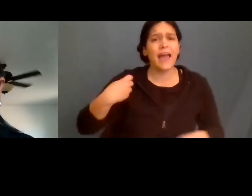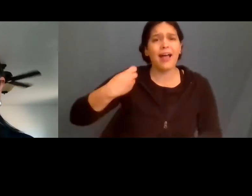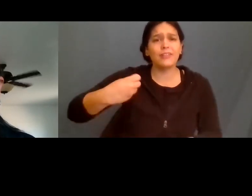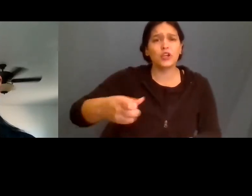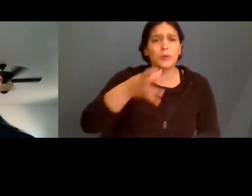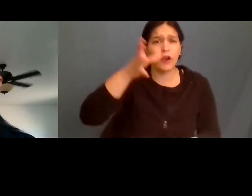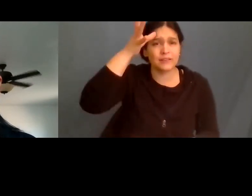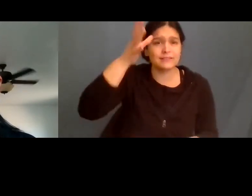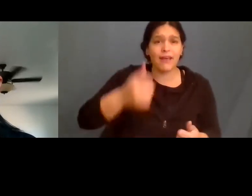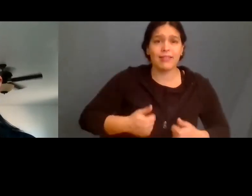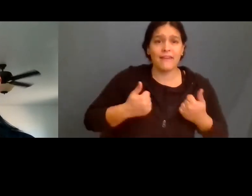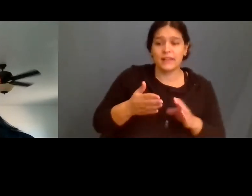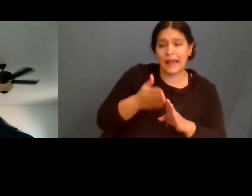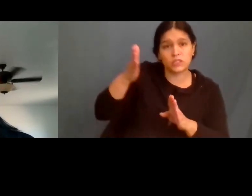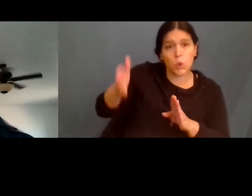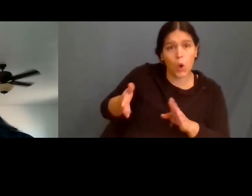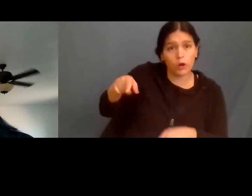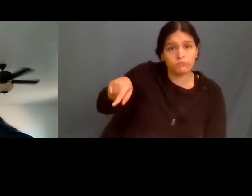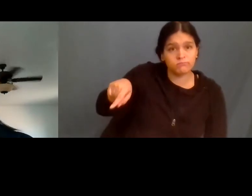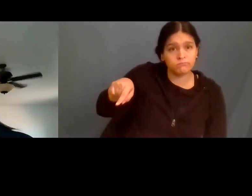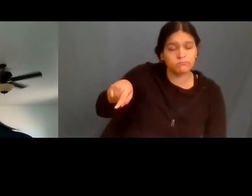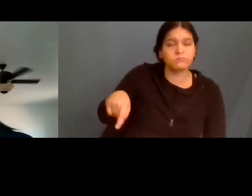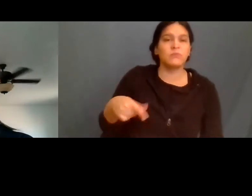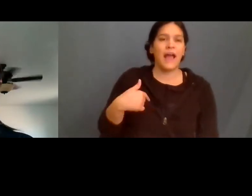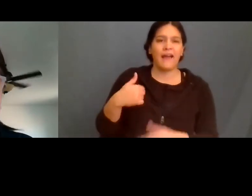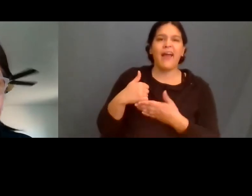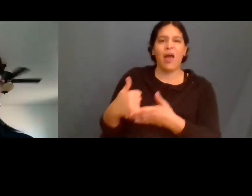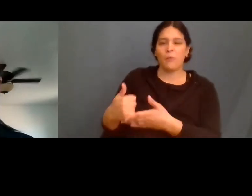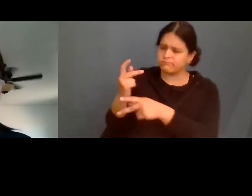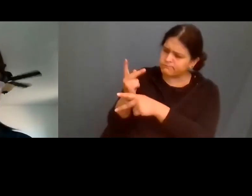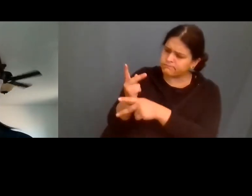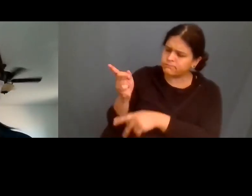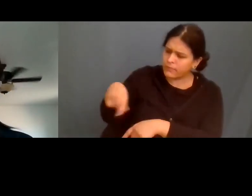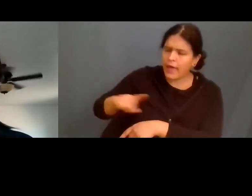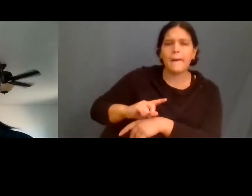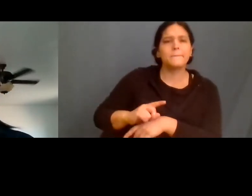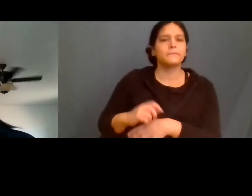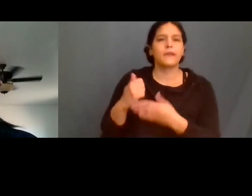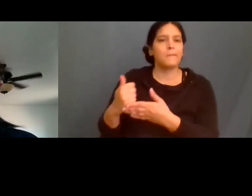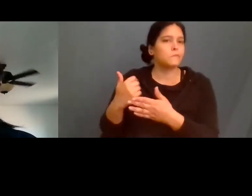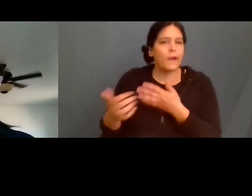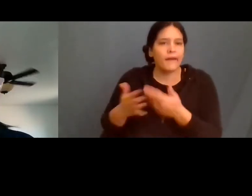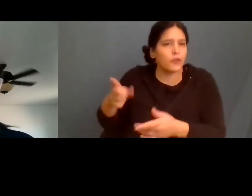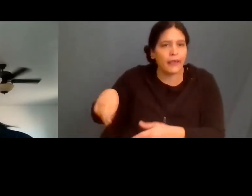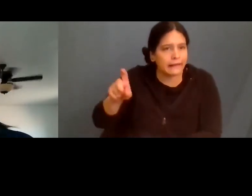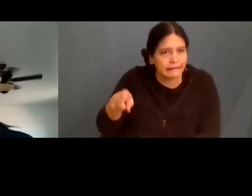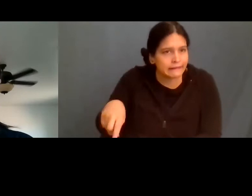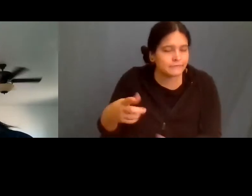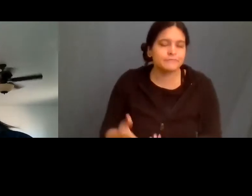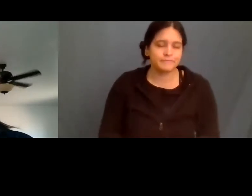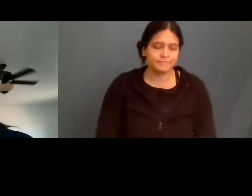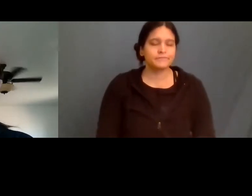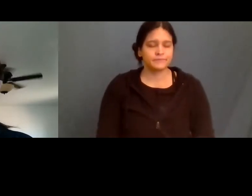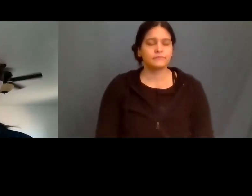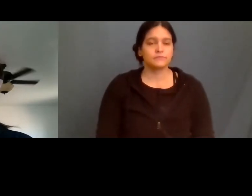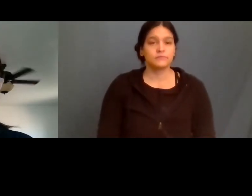me that I help care for and help whatever they need help with.